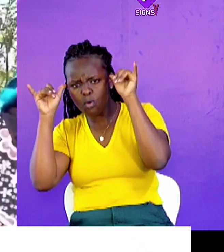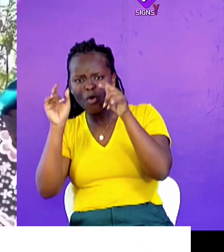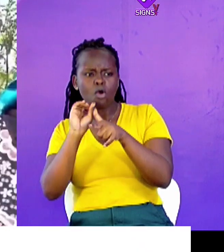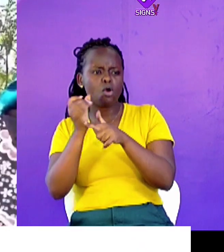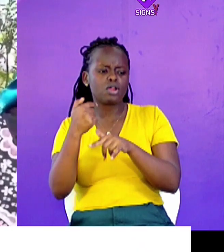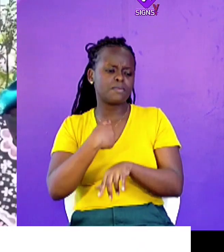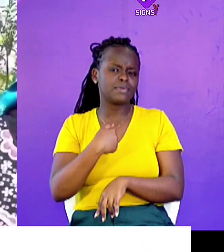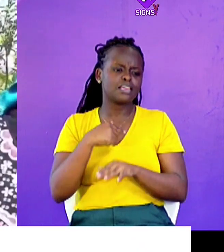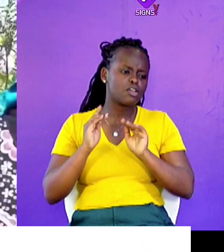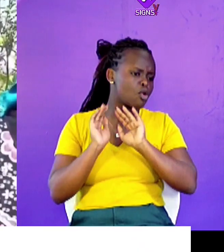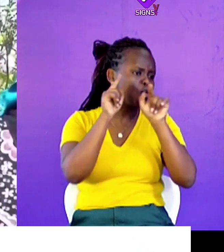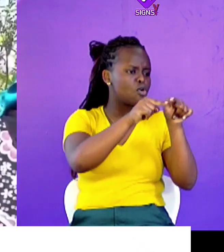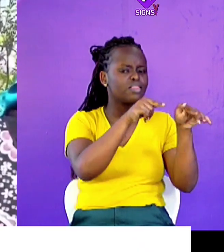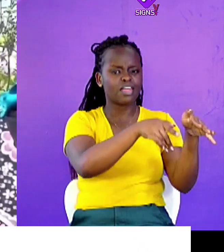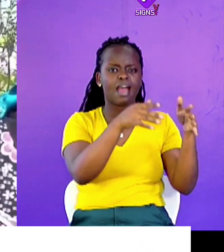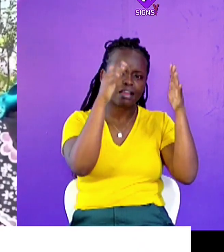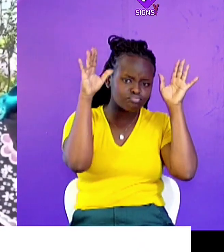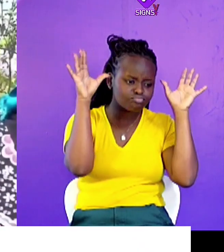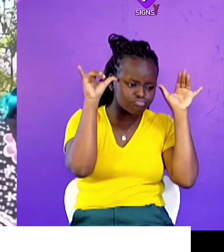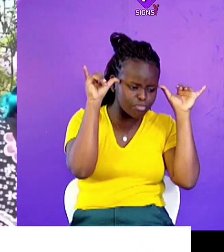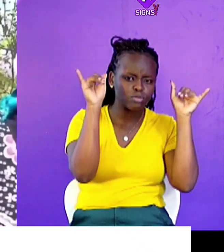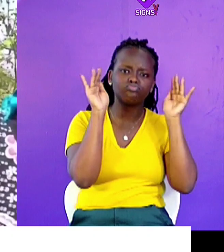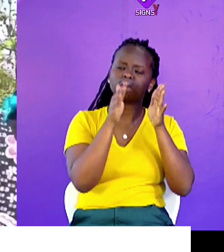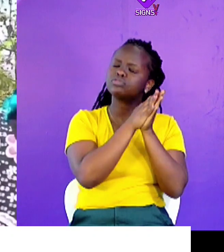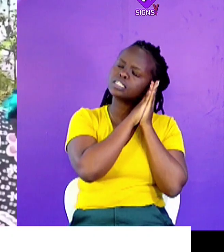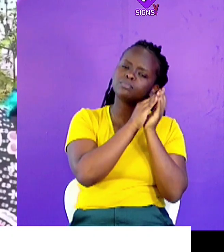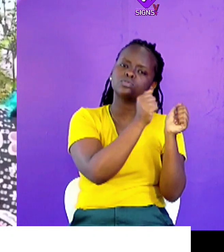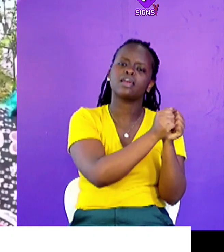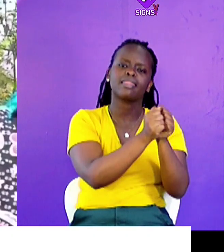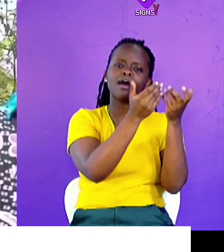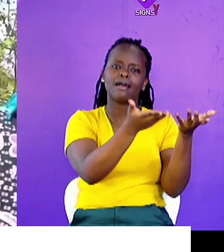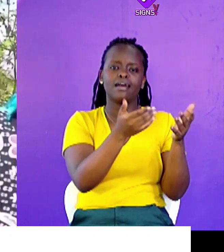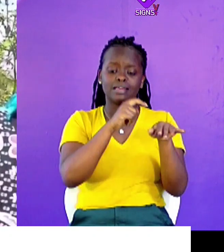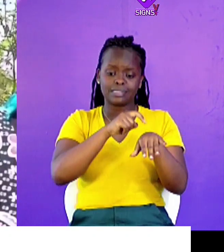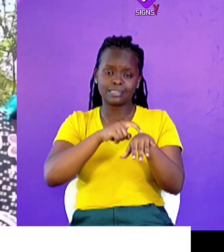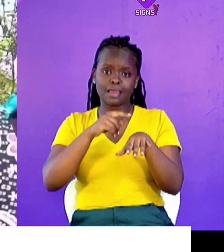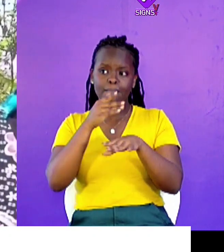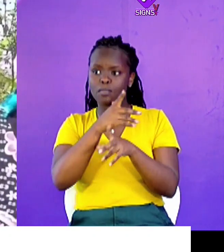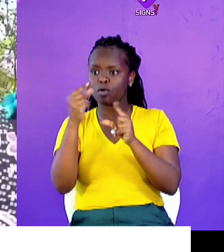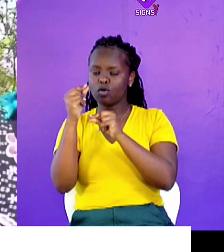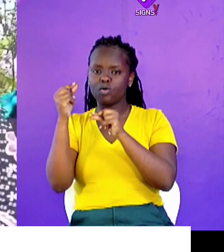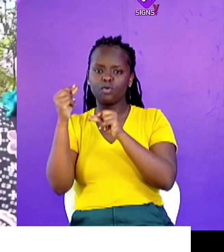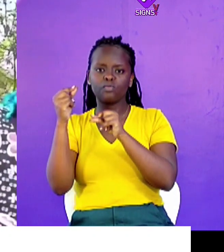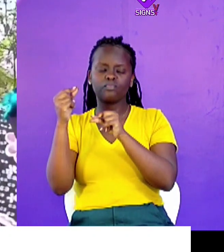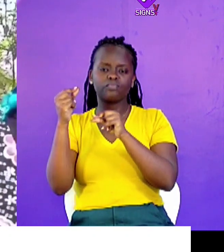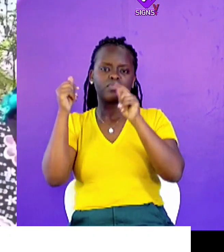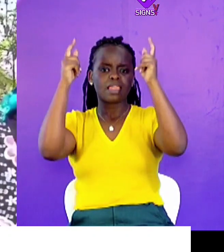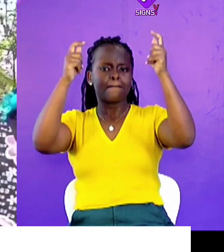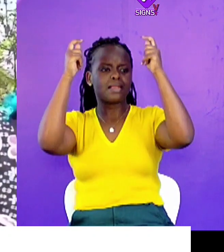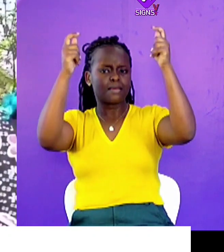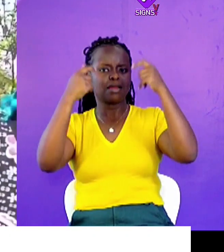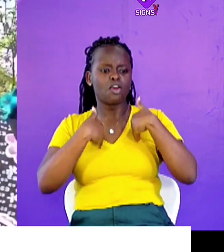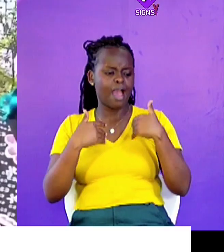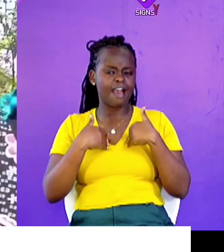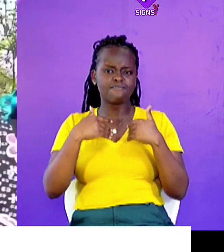Ni security team inafaa itumwe hapa. Vile walikuwa wanatumana wakati wa maandamano, mpaka wanachukua reinforcement from